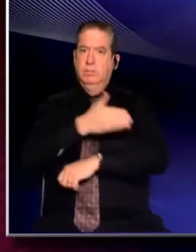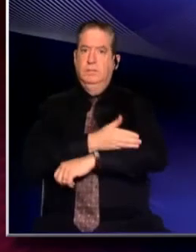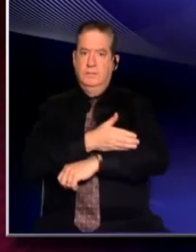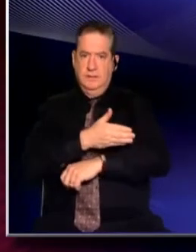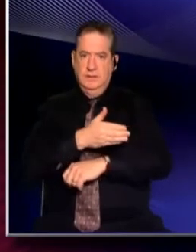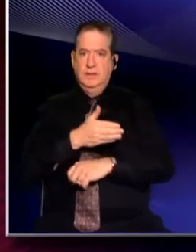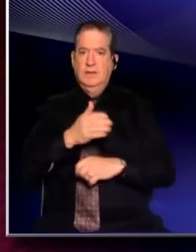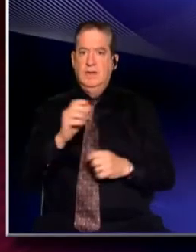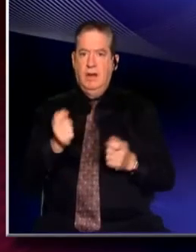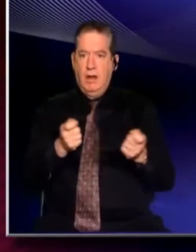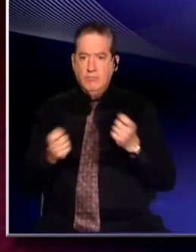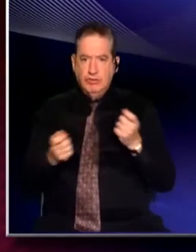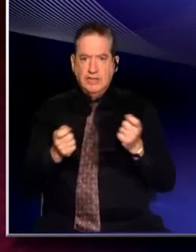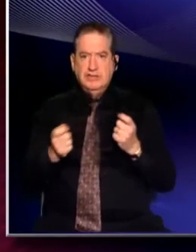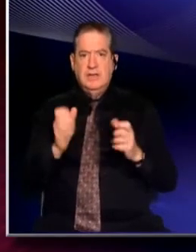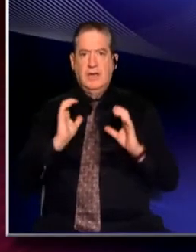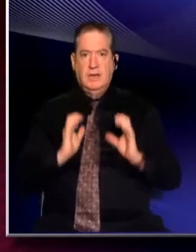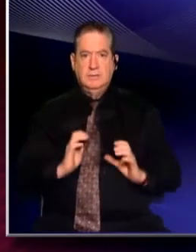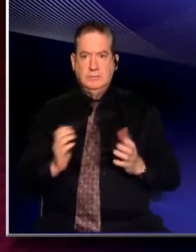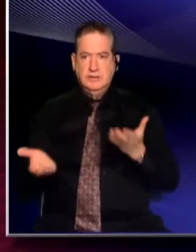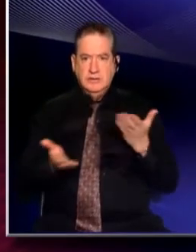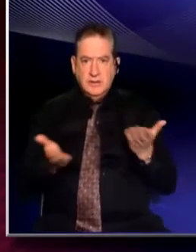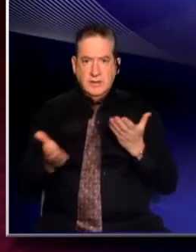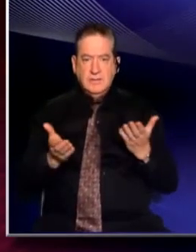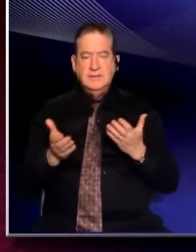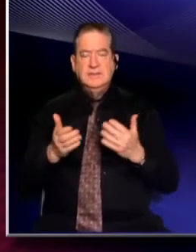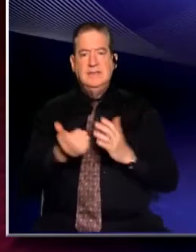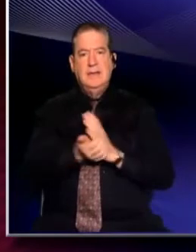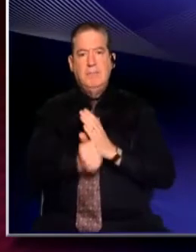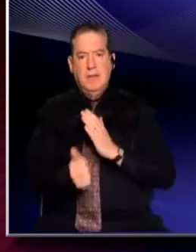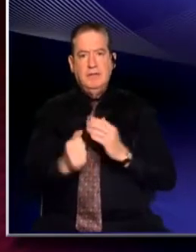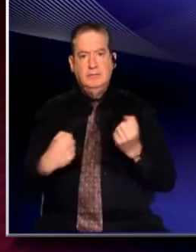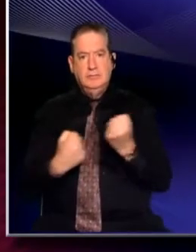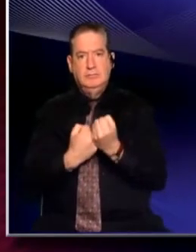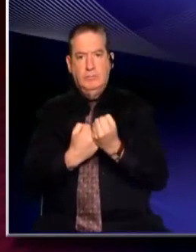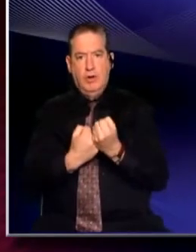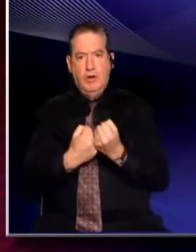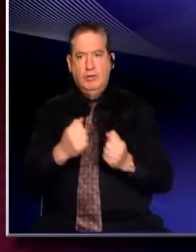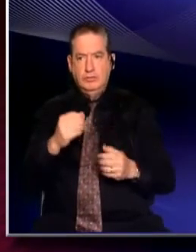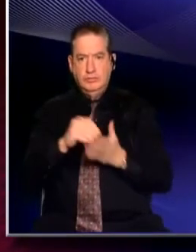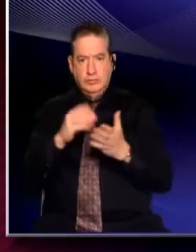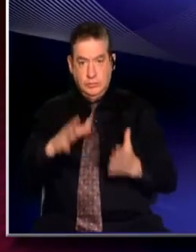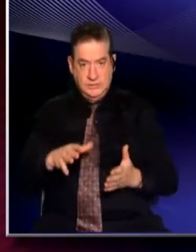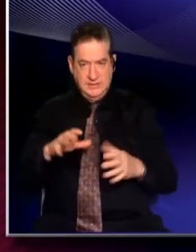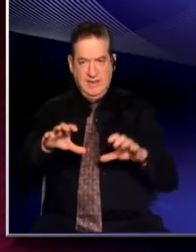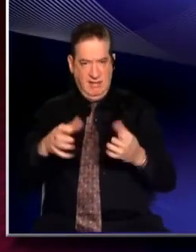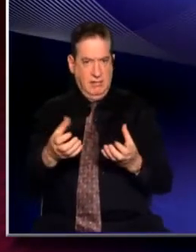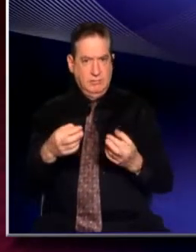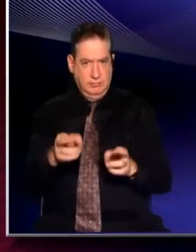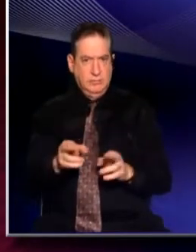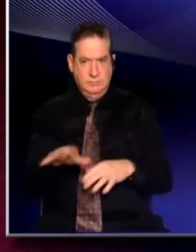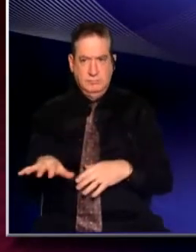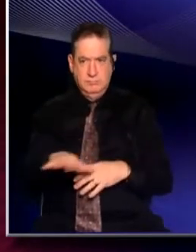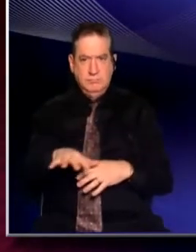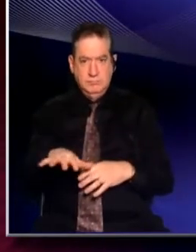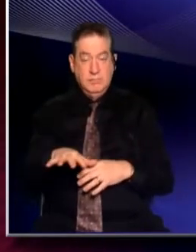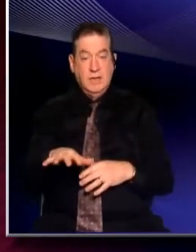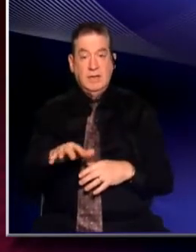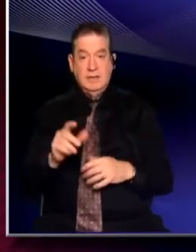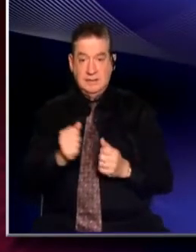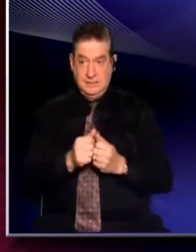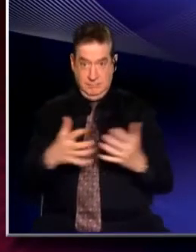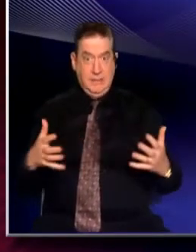operations, customer service, and the ability to support students in the classroom ultimately. That has expanded out to